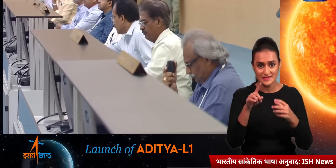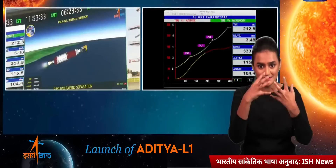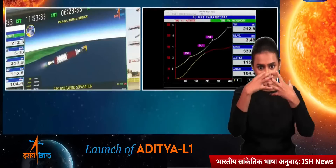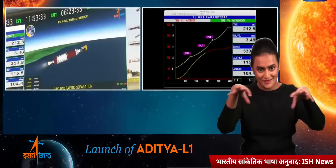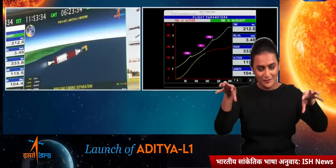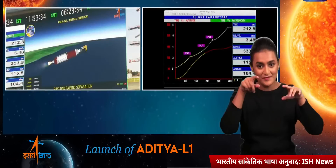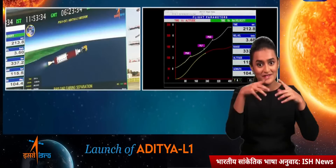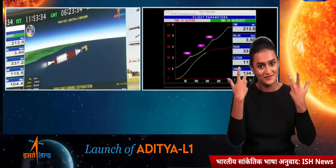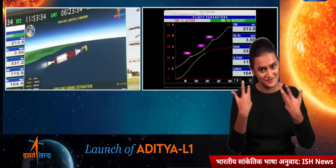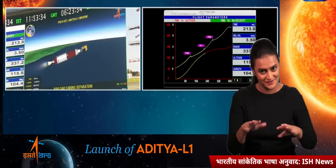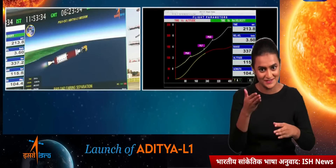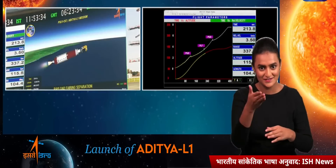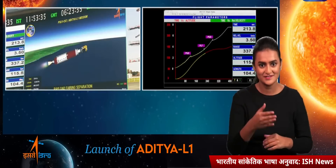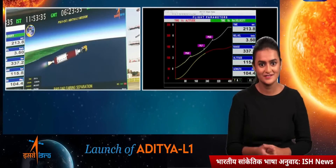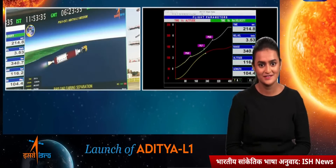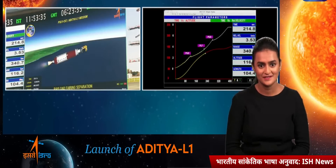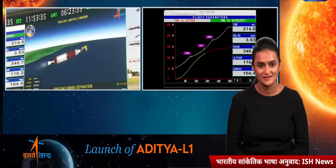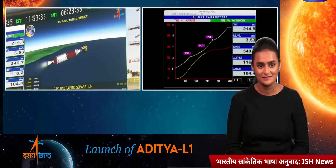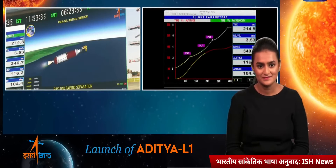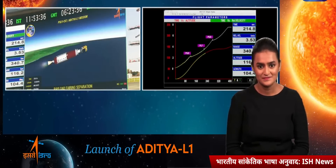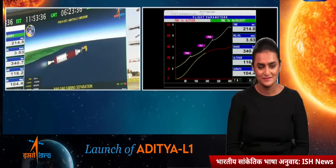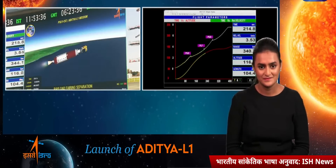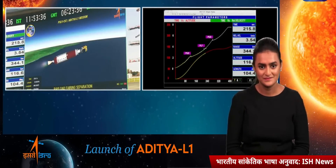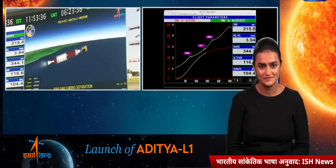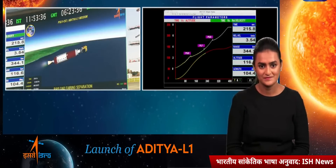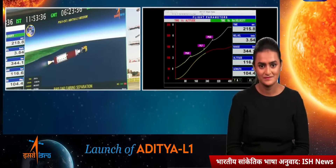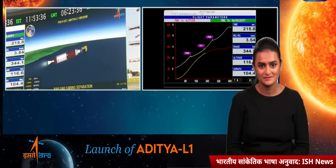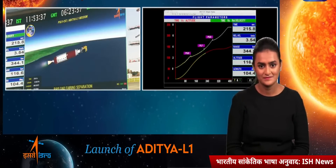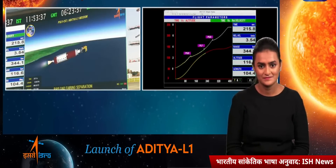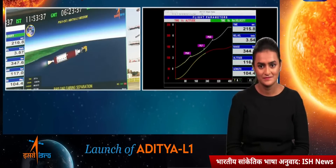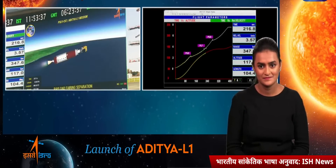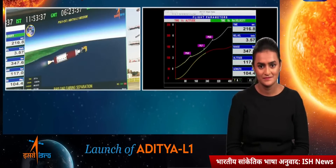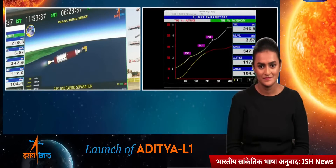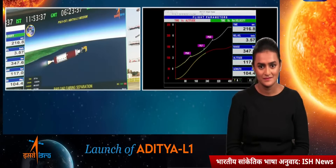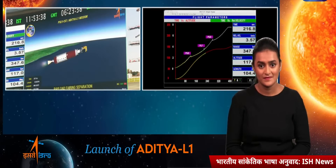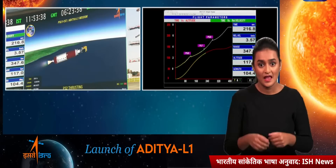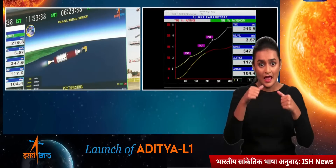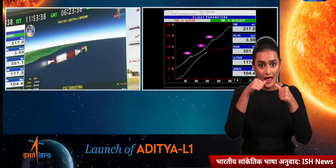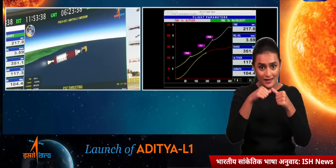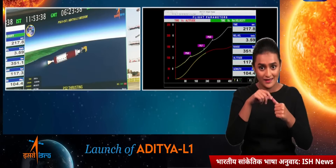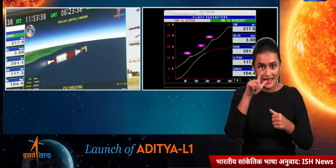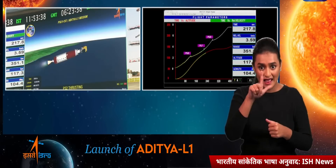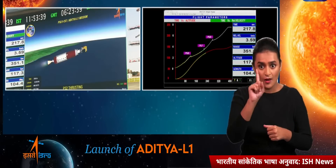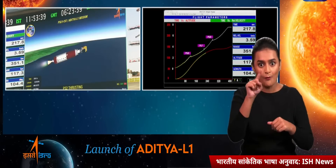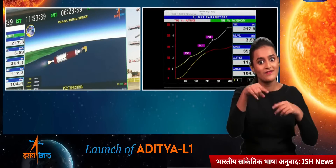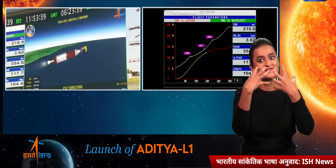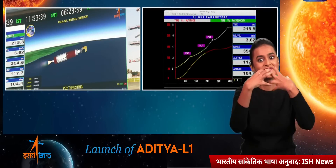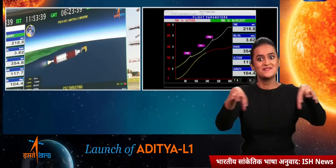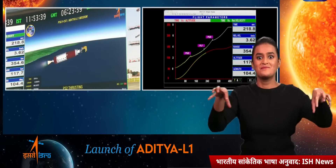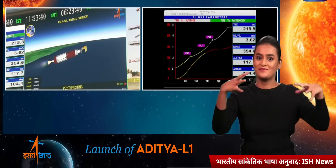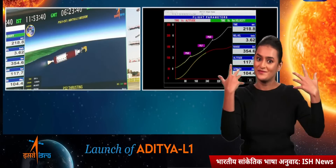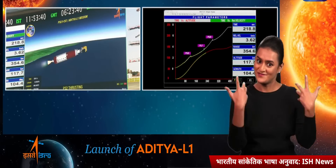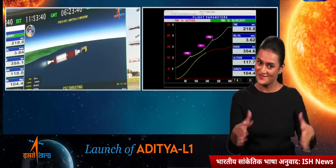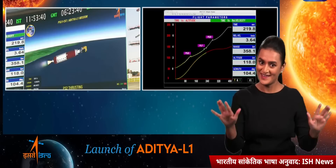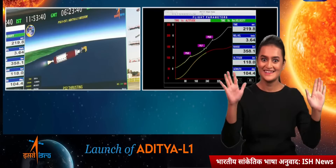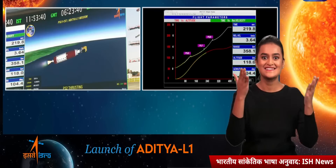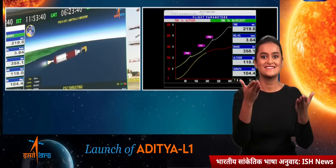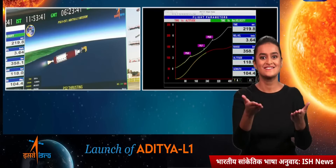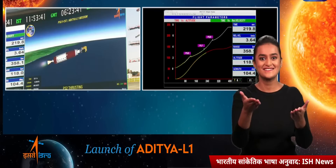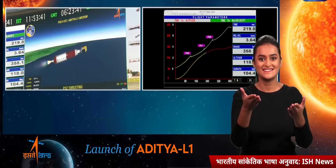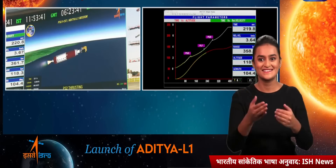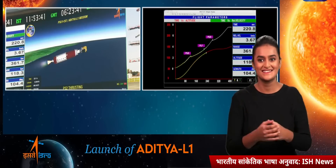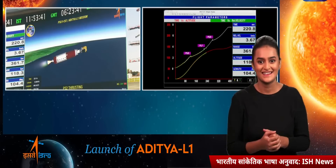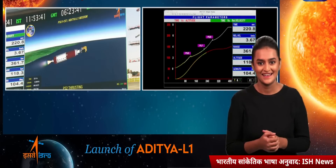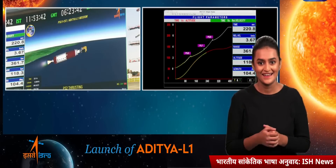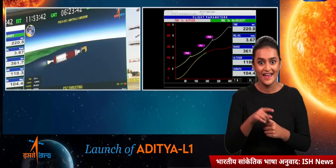The payload fairing covering the Aditya L1 spacecraft has been separated. The current altitude of the launch vehicle